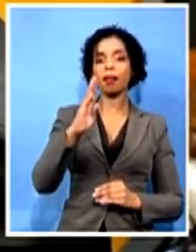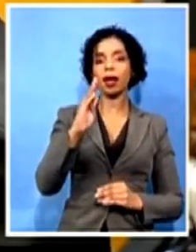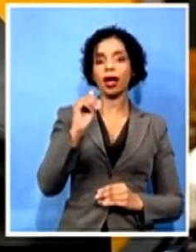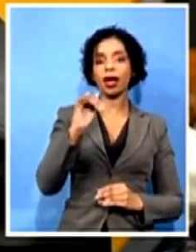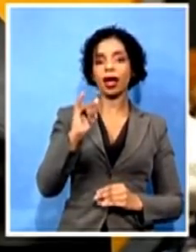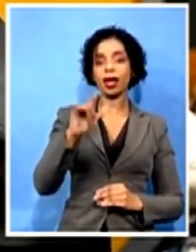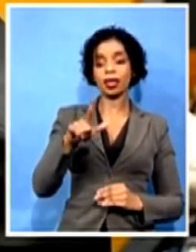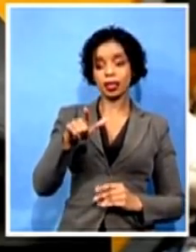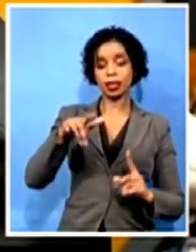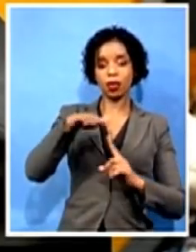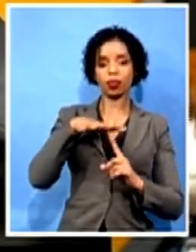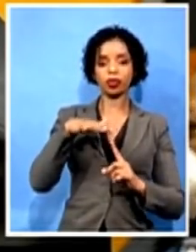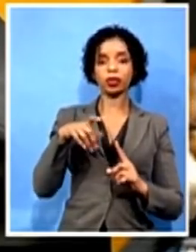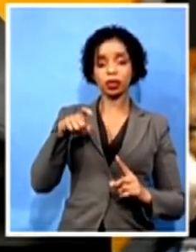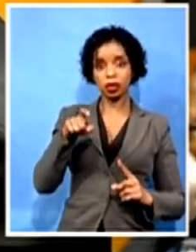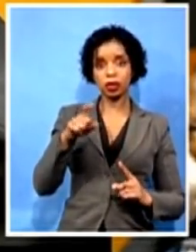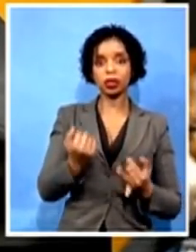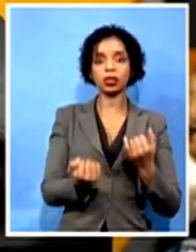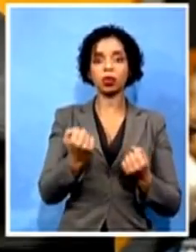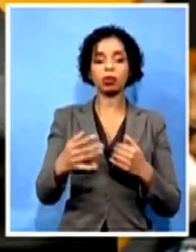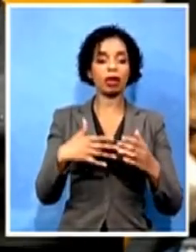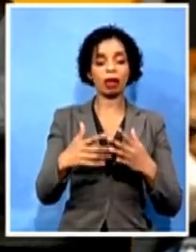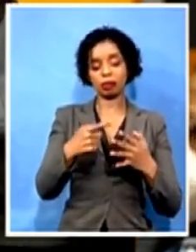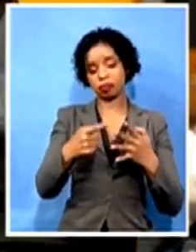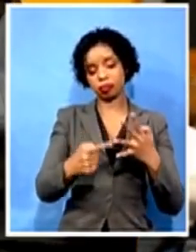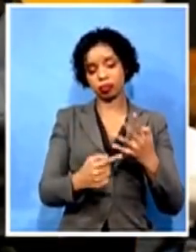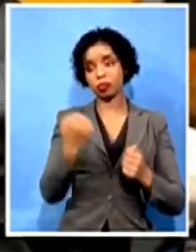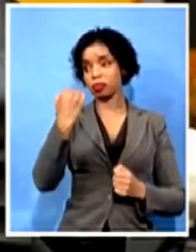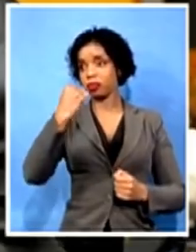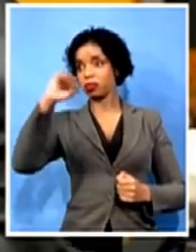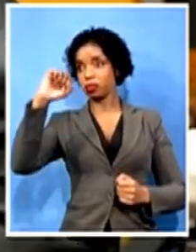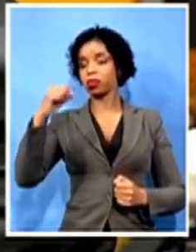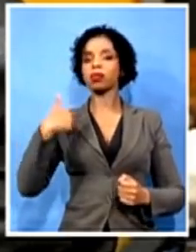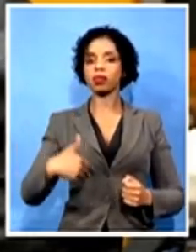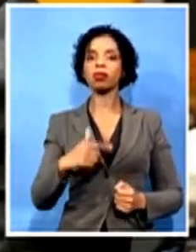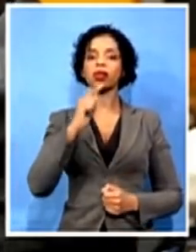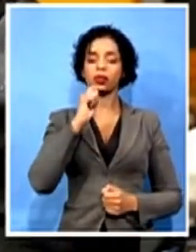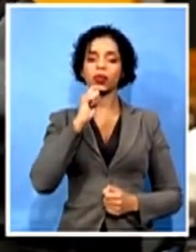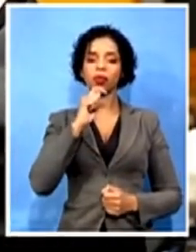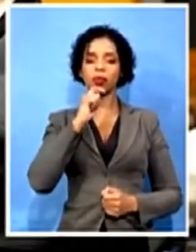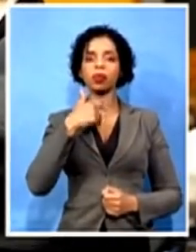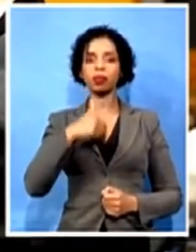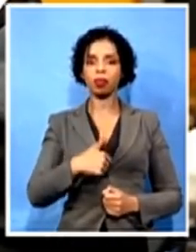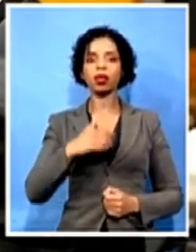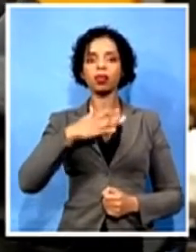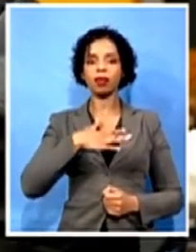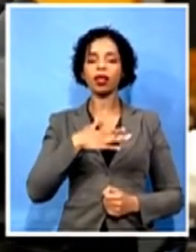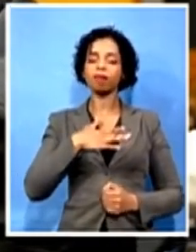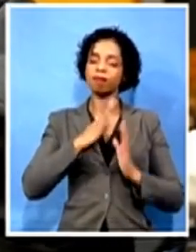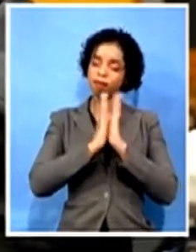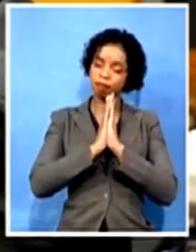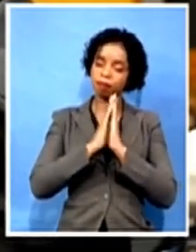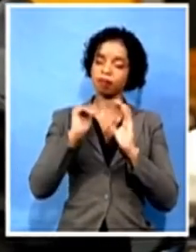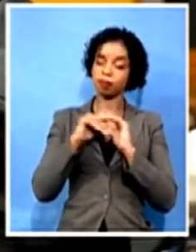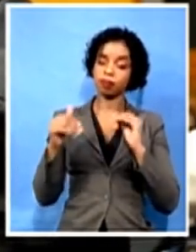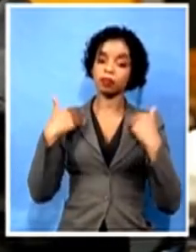impose, and I respectfully submit that it will indeed be in the interest of justice that I'll be so released. Then you will find attached to the affidavit, Your